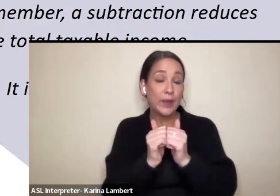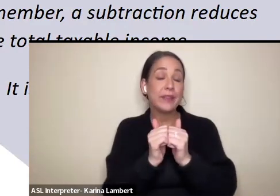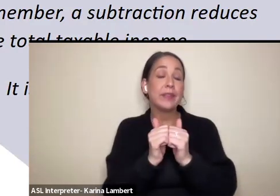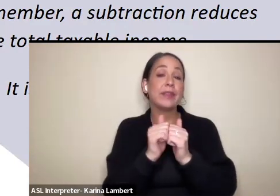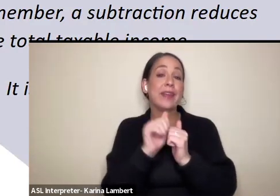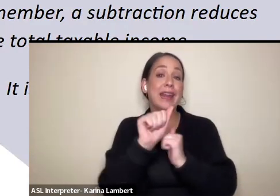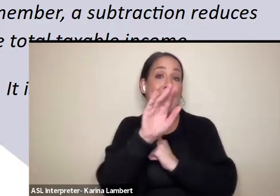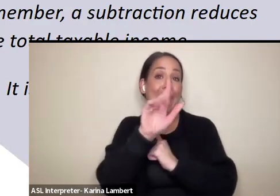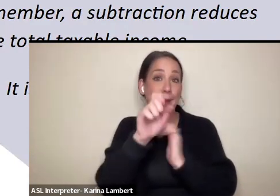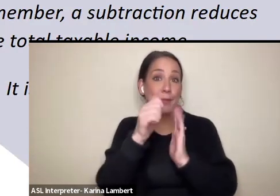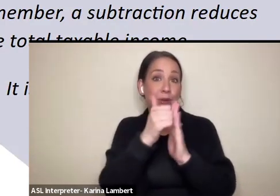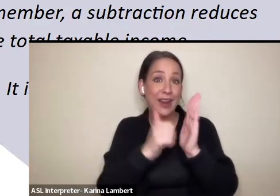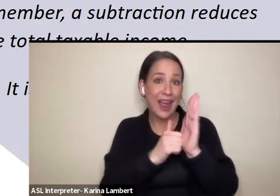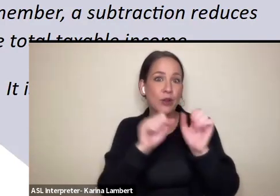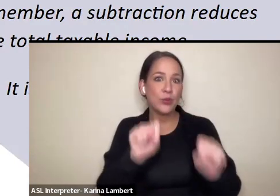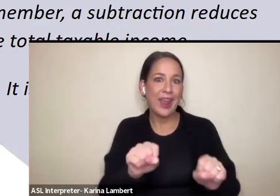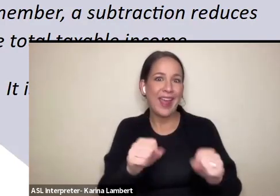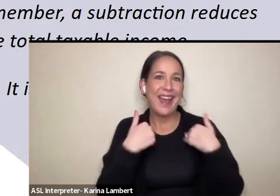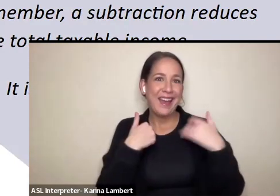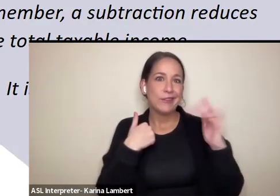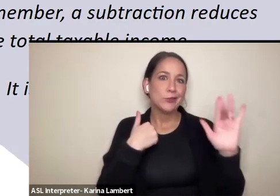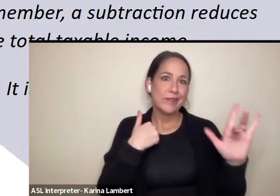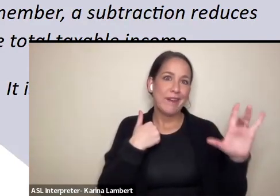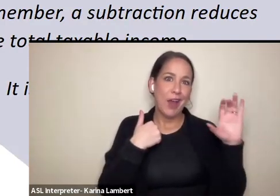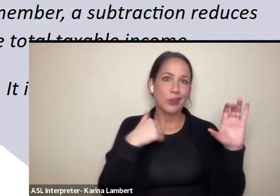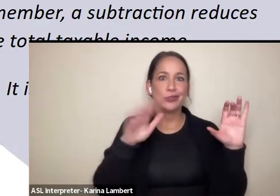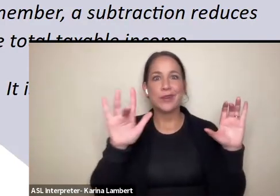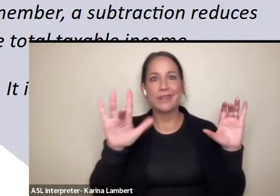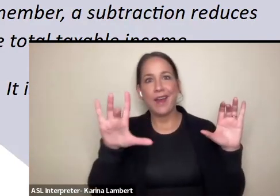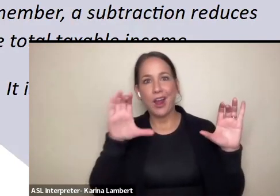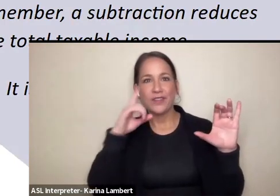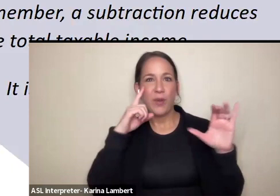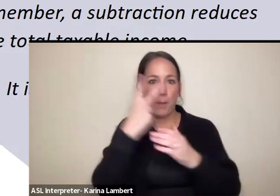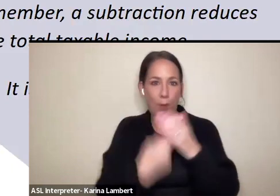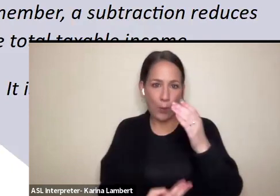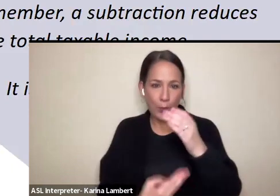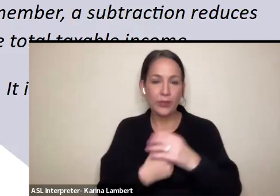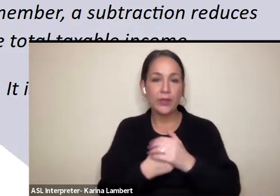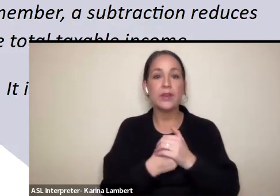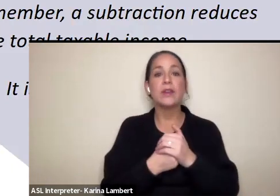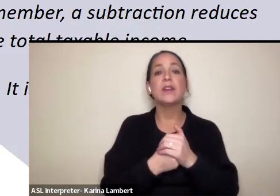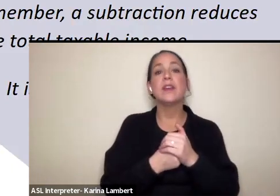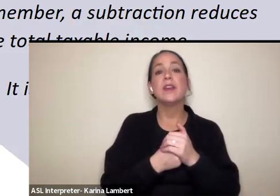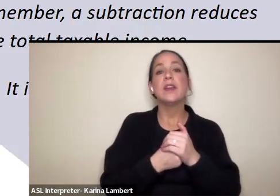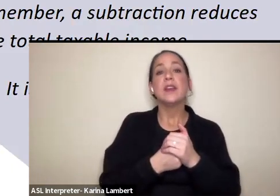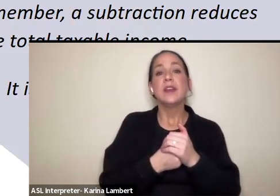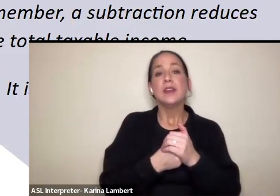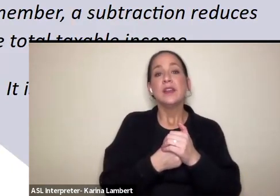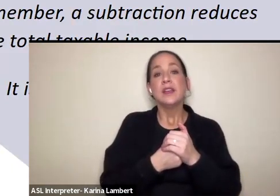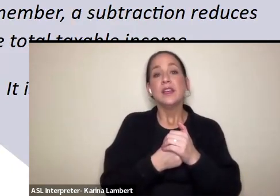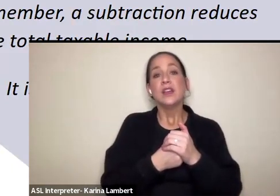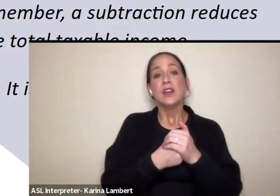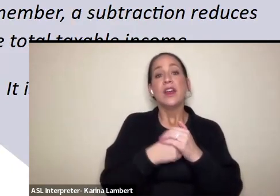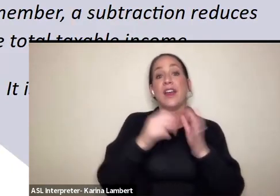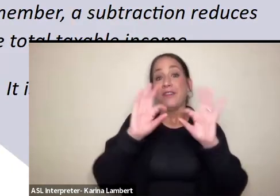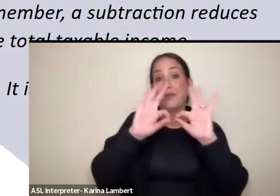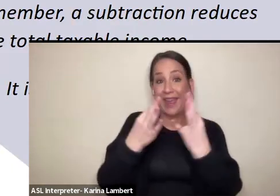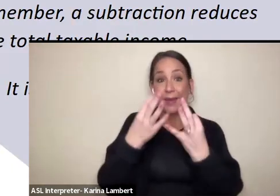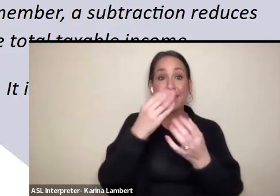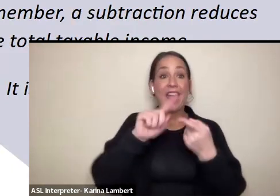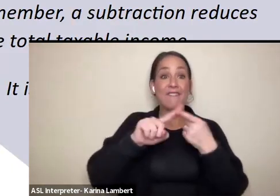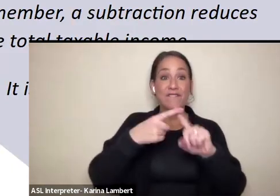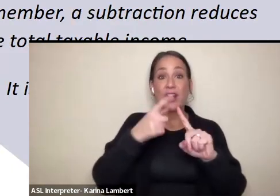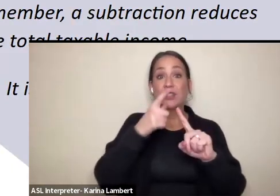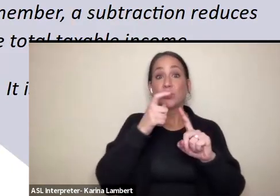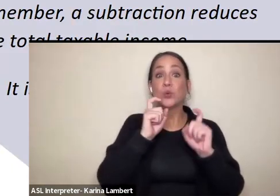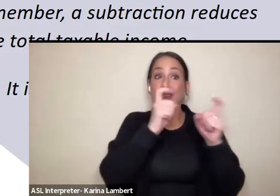accounts. People that are contributing to the account, family and friends, they are also eligible for this. So